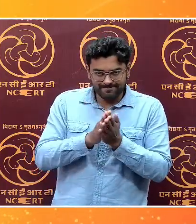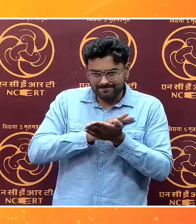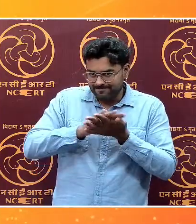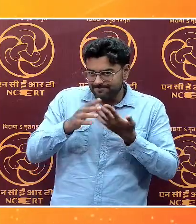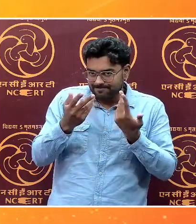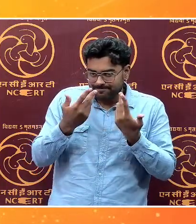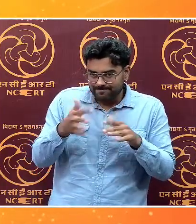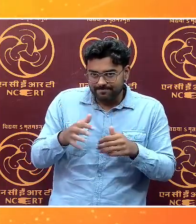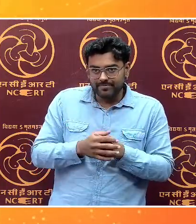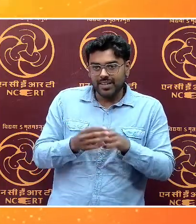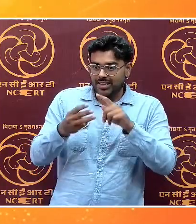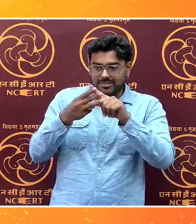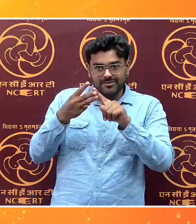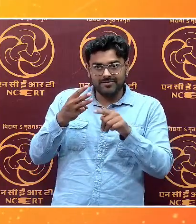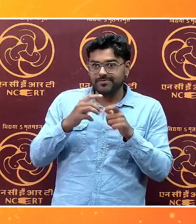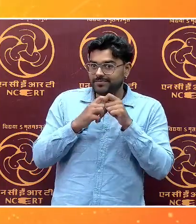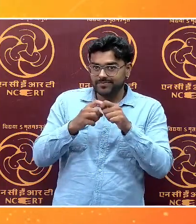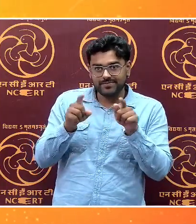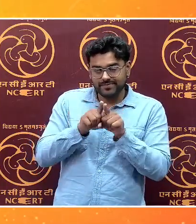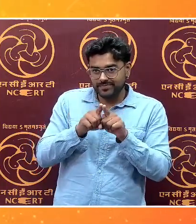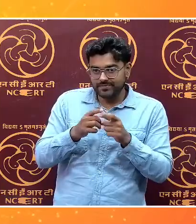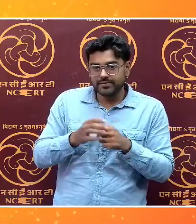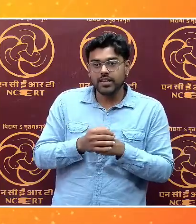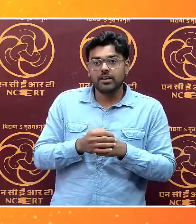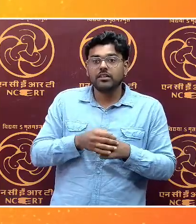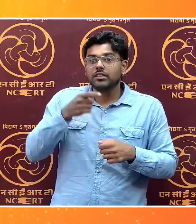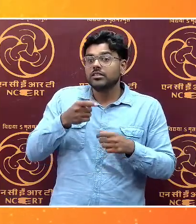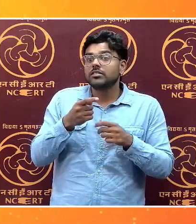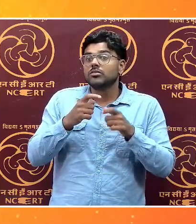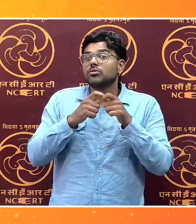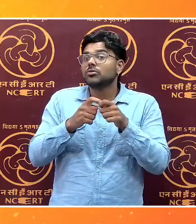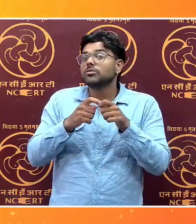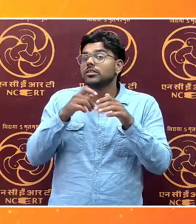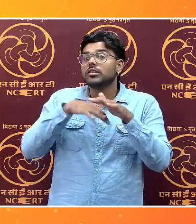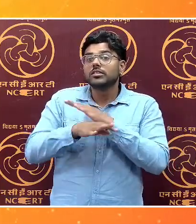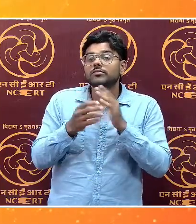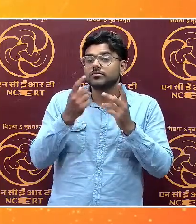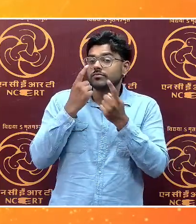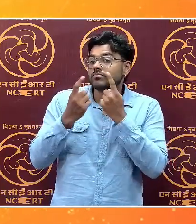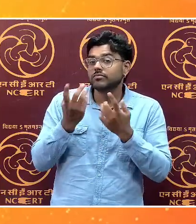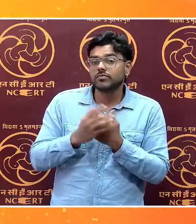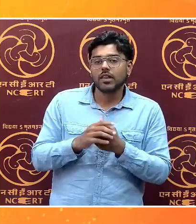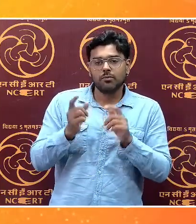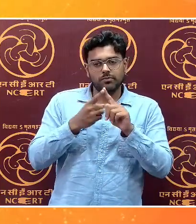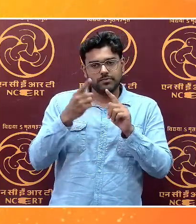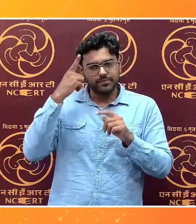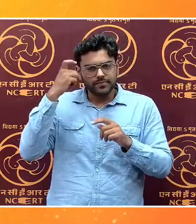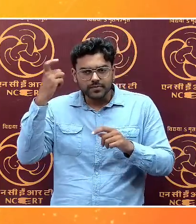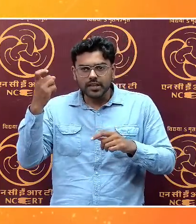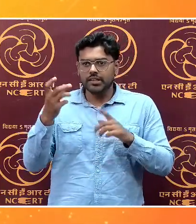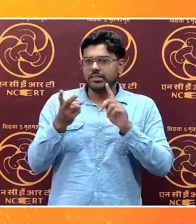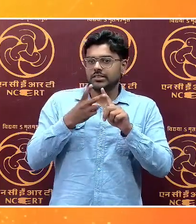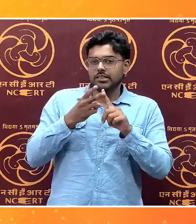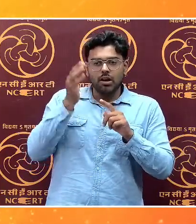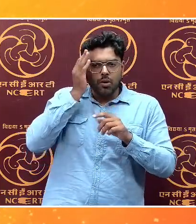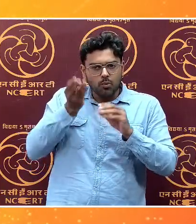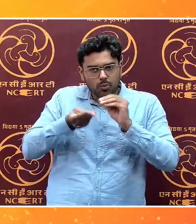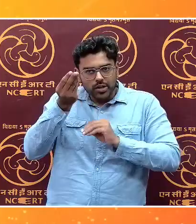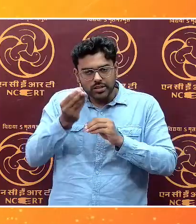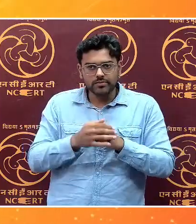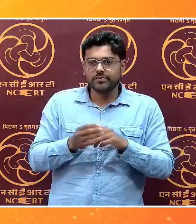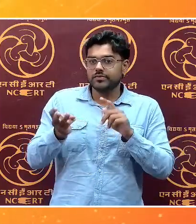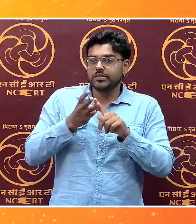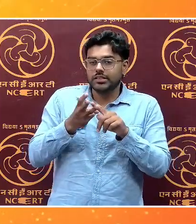on the basis of three abilities, and those abilities are creativity, awareness, and